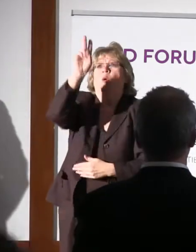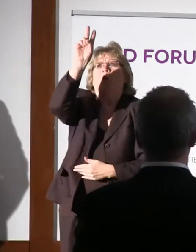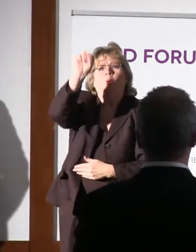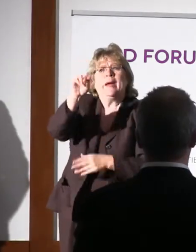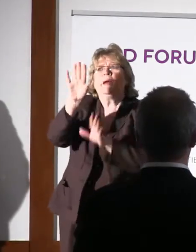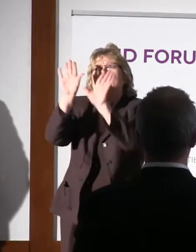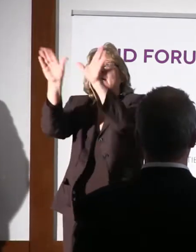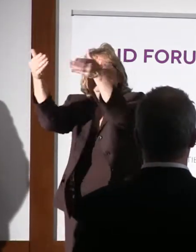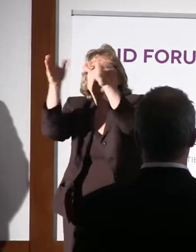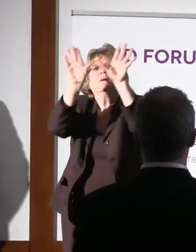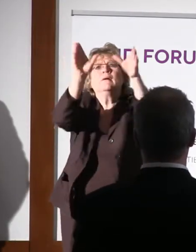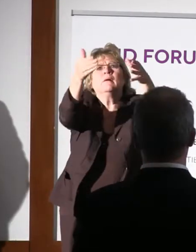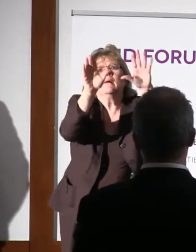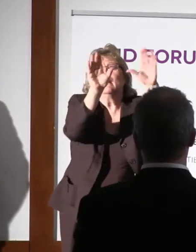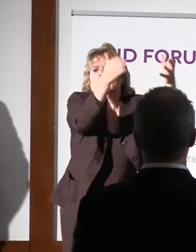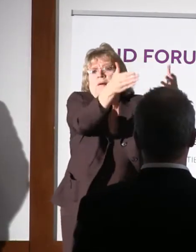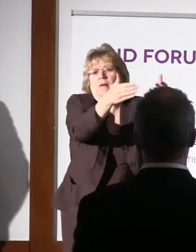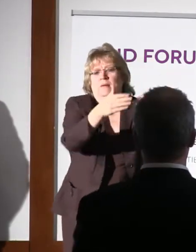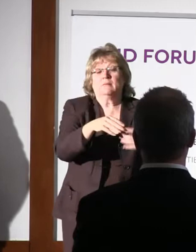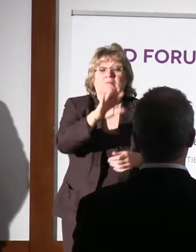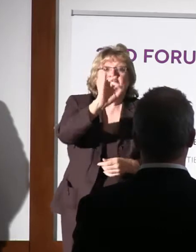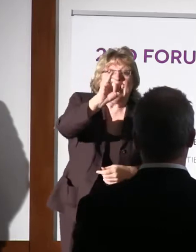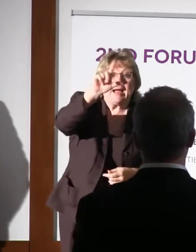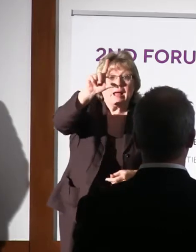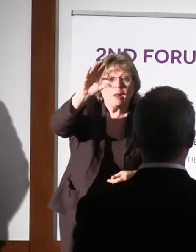this idea: ILO,